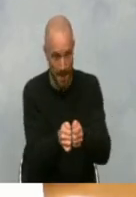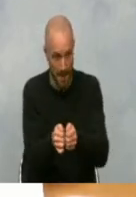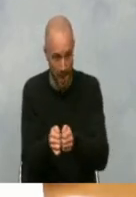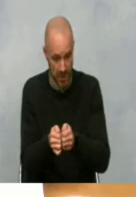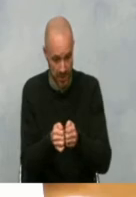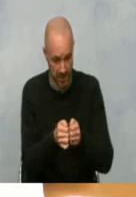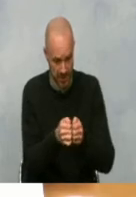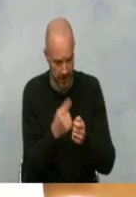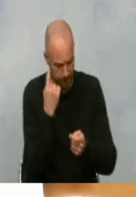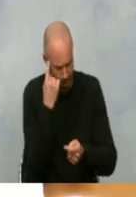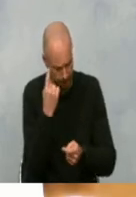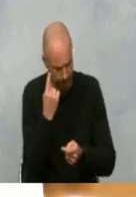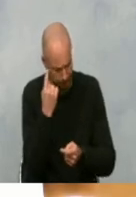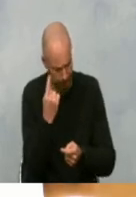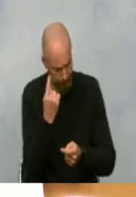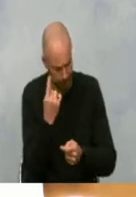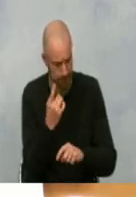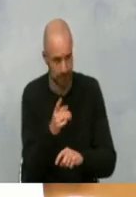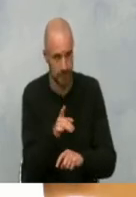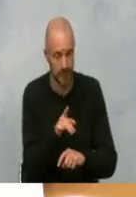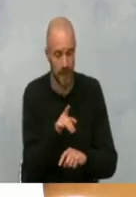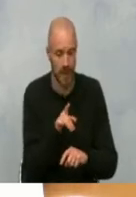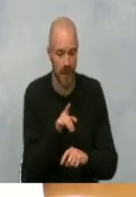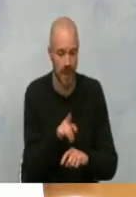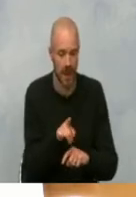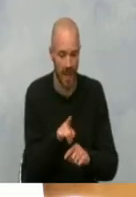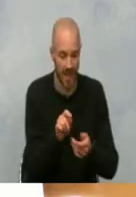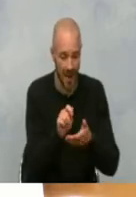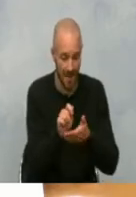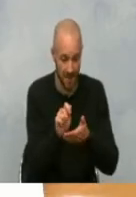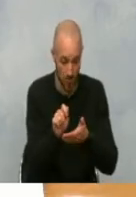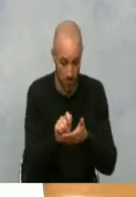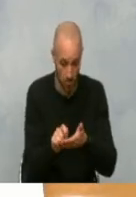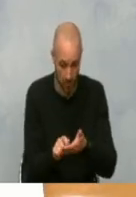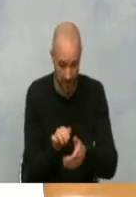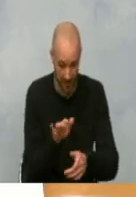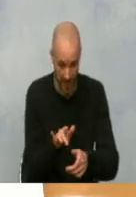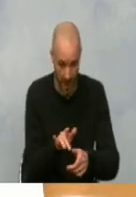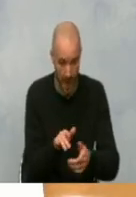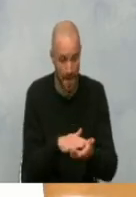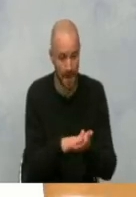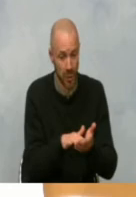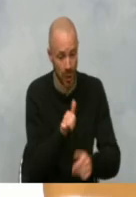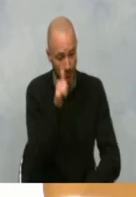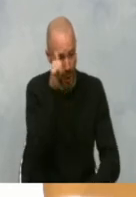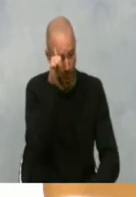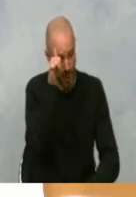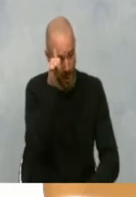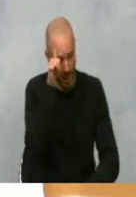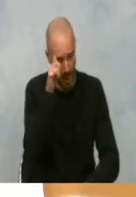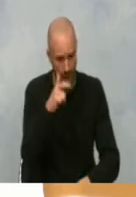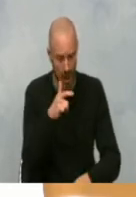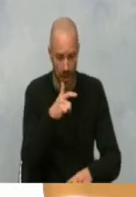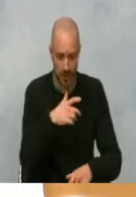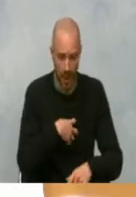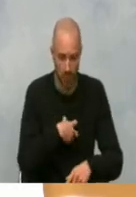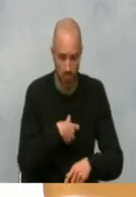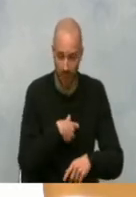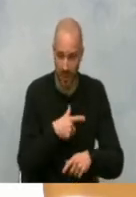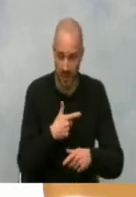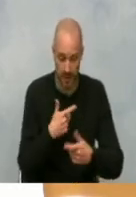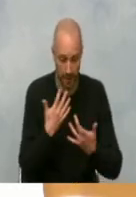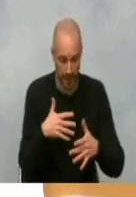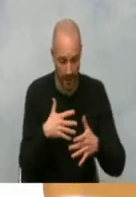these are just in at this point for noting to make you aware of them. And the Provost went through